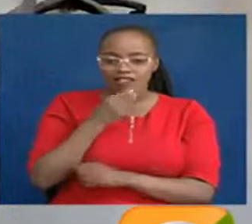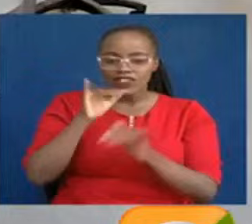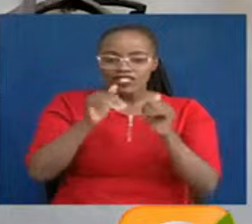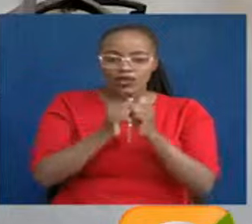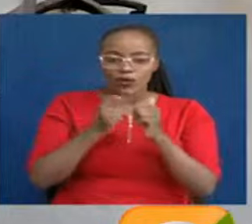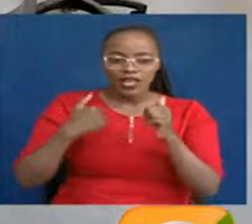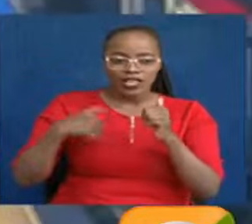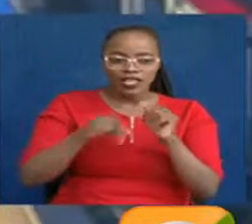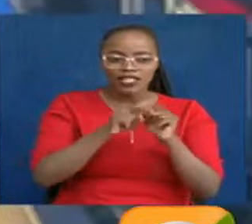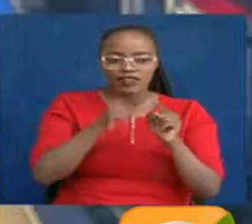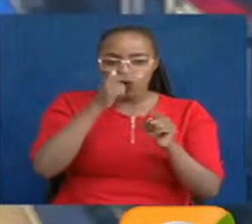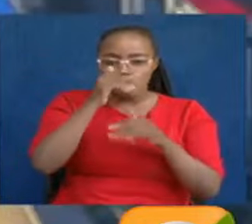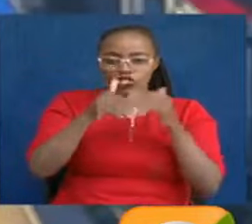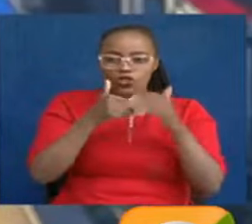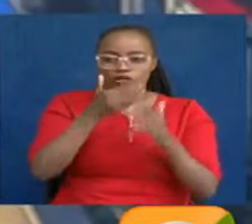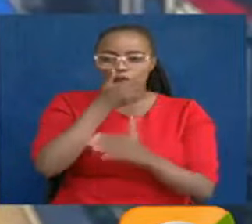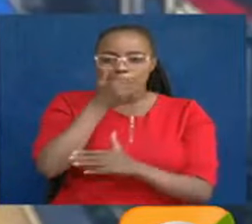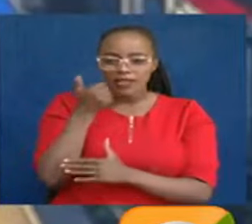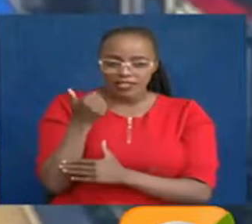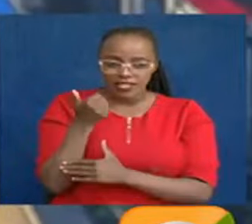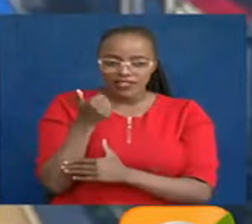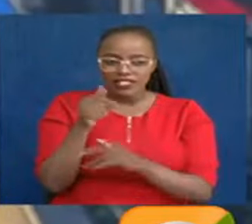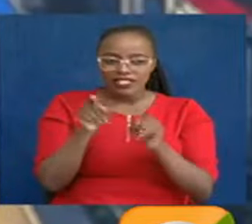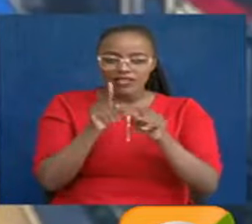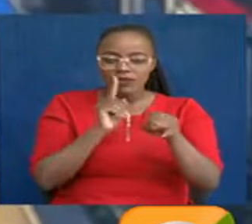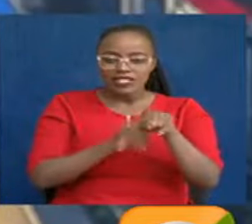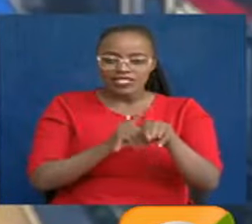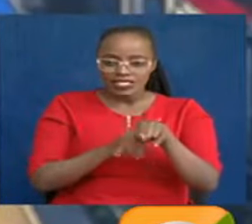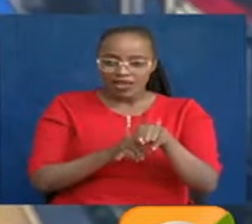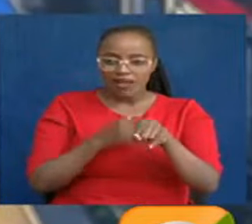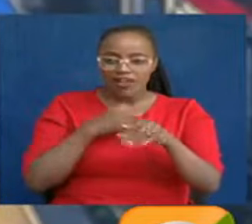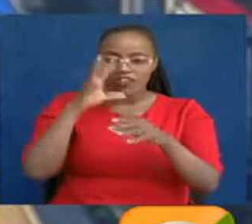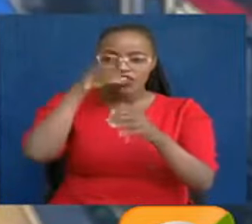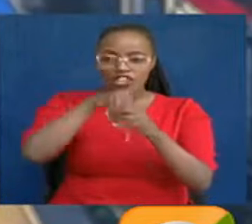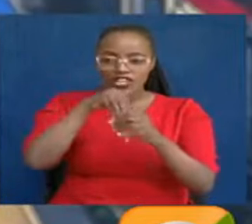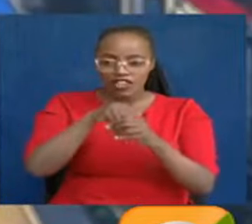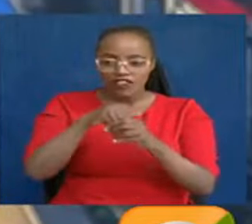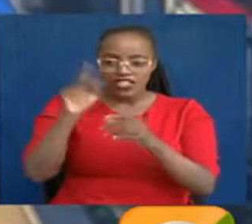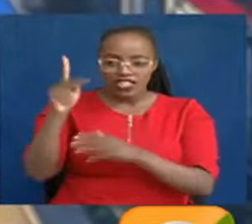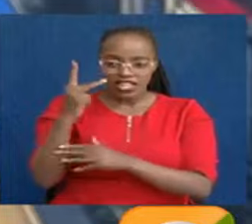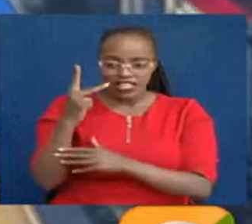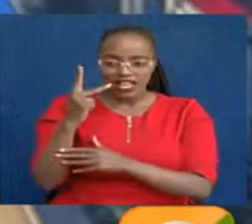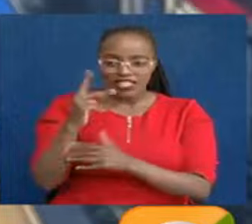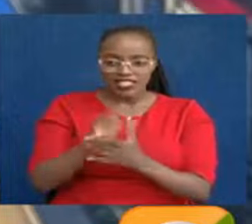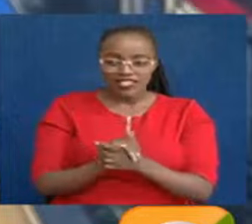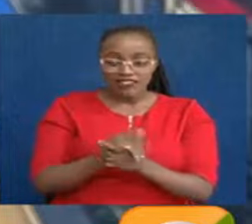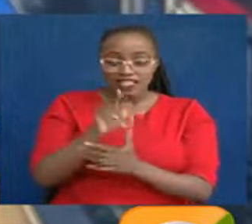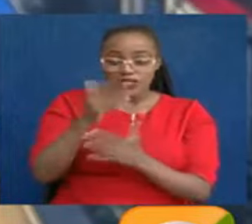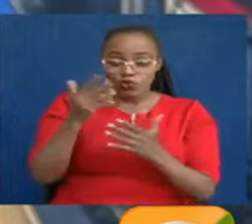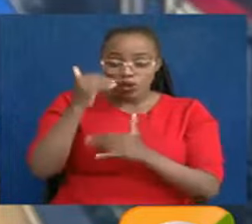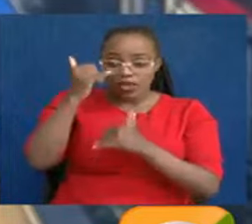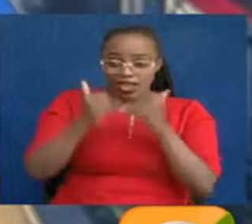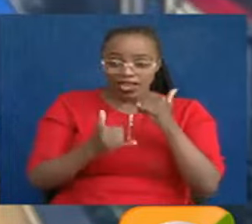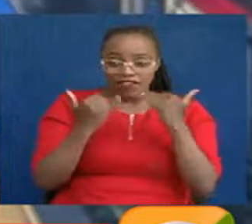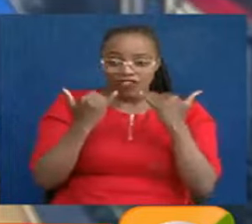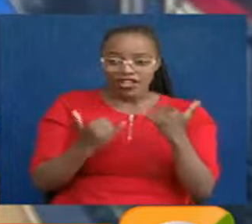here today, and we wish you all the very best as you make that decision to invest in Kenya. That's where we leave it at